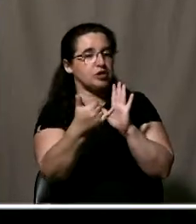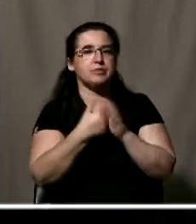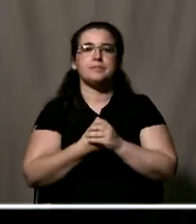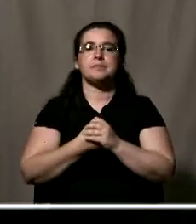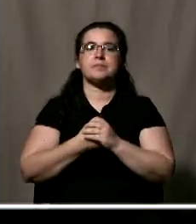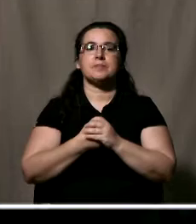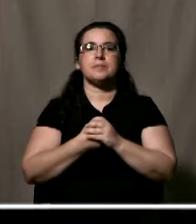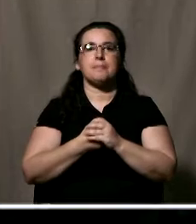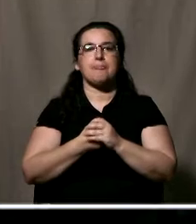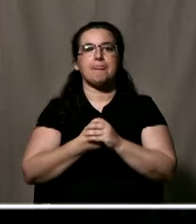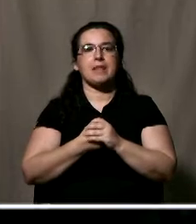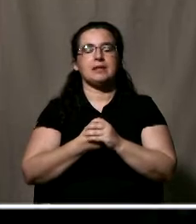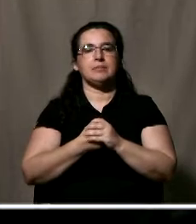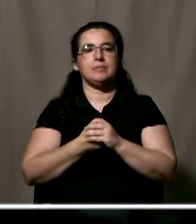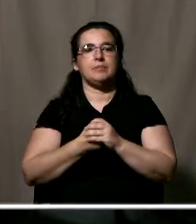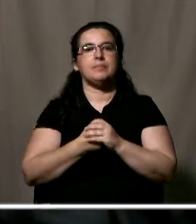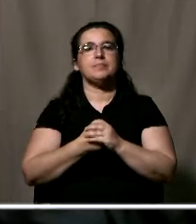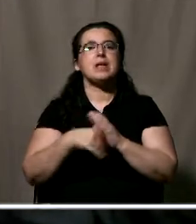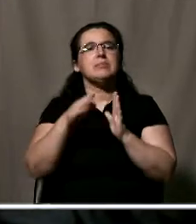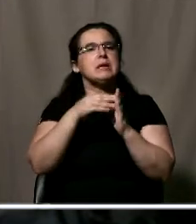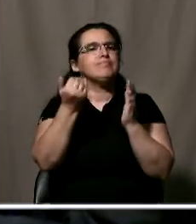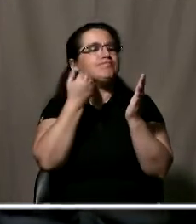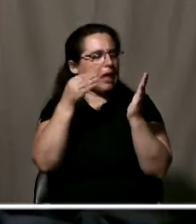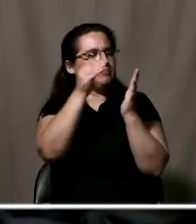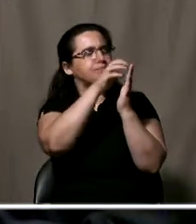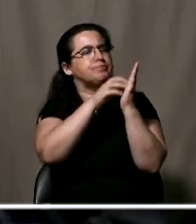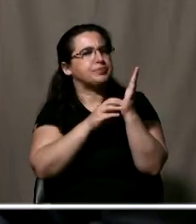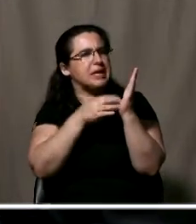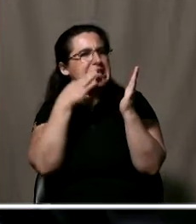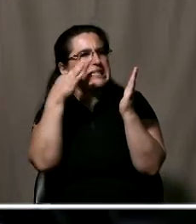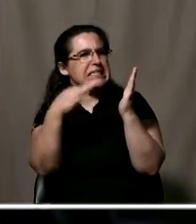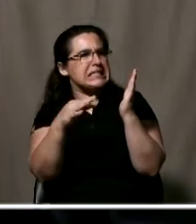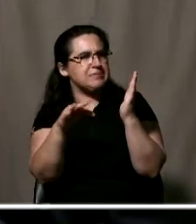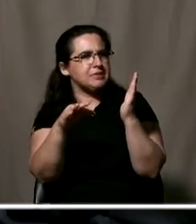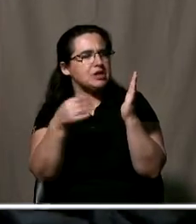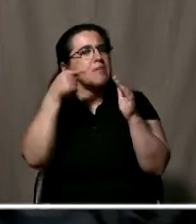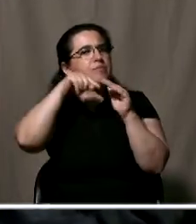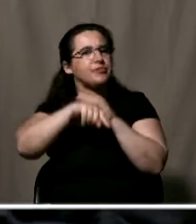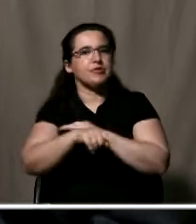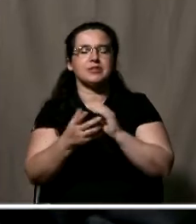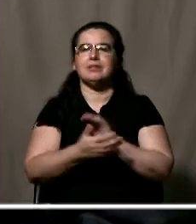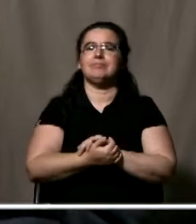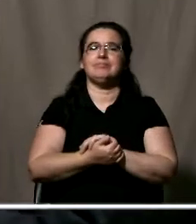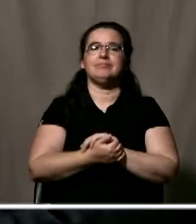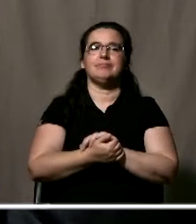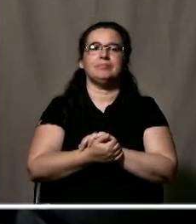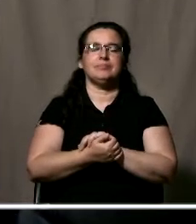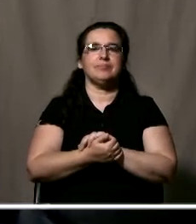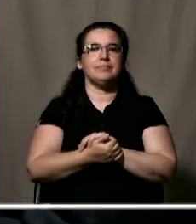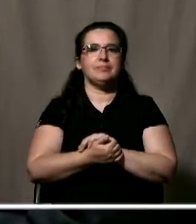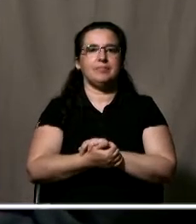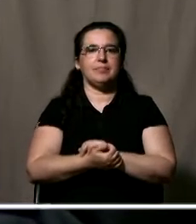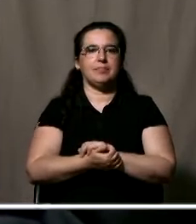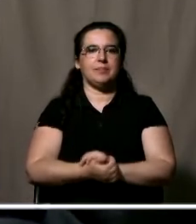simple that it's profound. A receita é tão simples que é profunda. How do you live a positive,